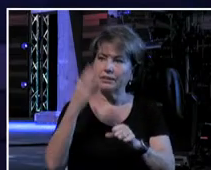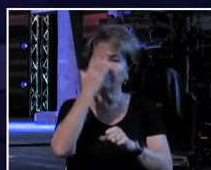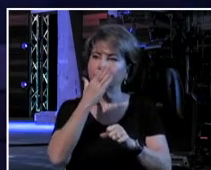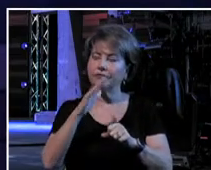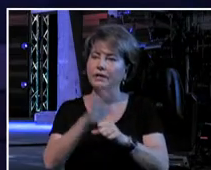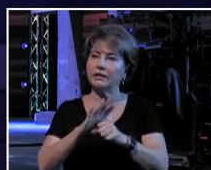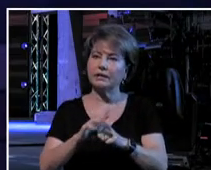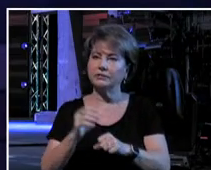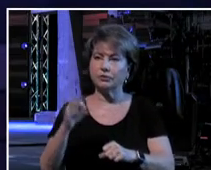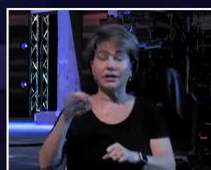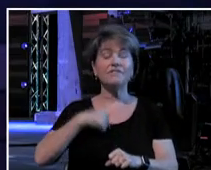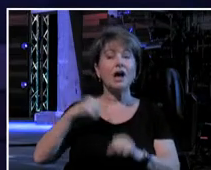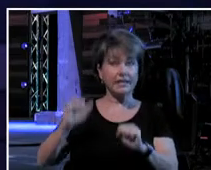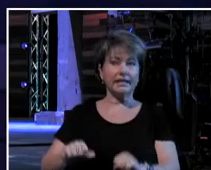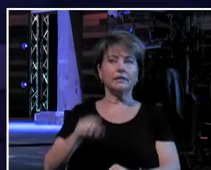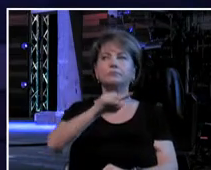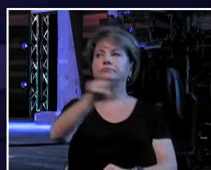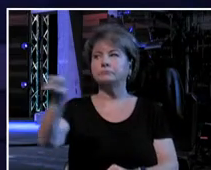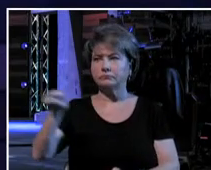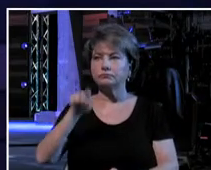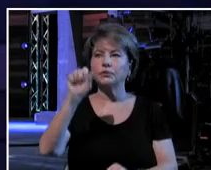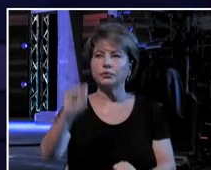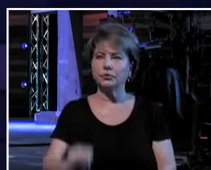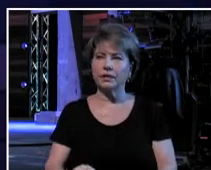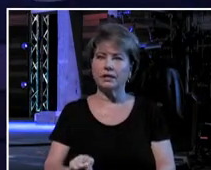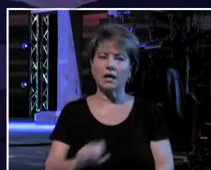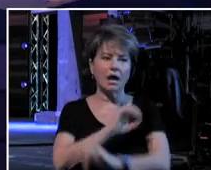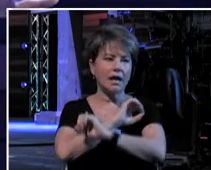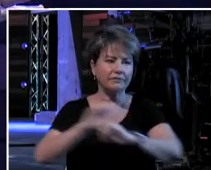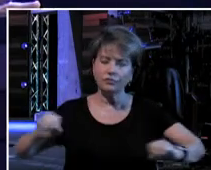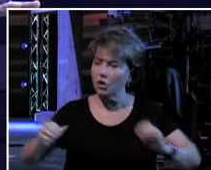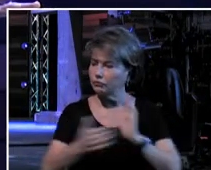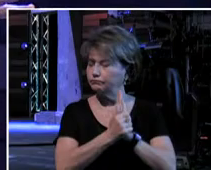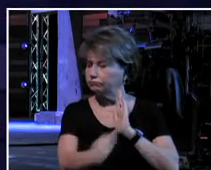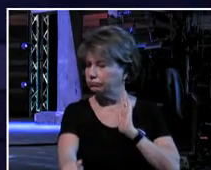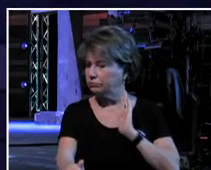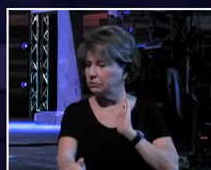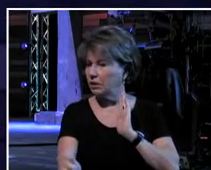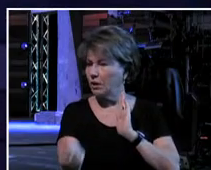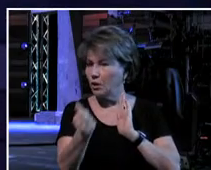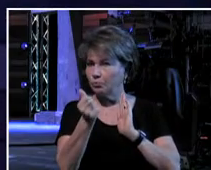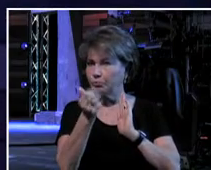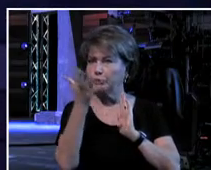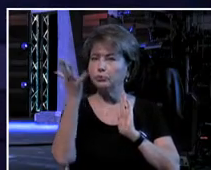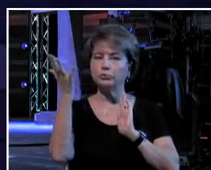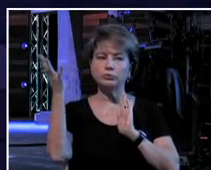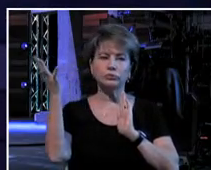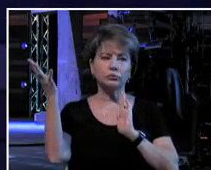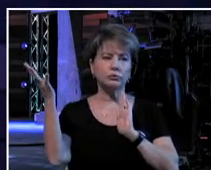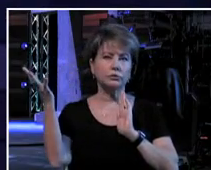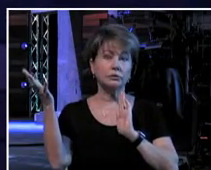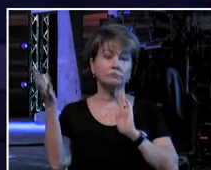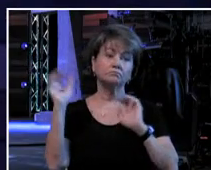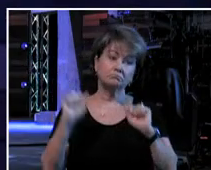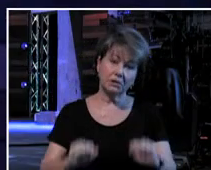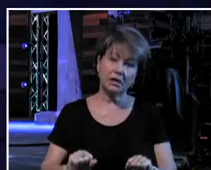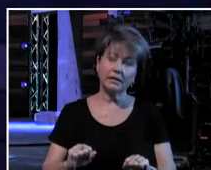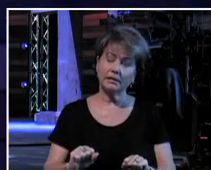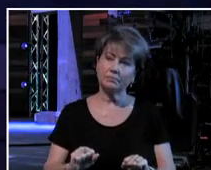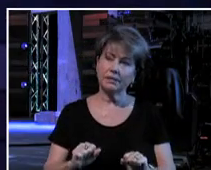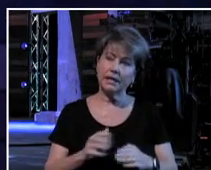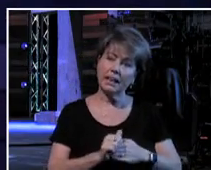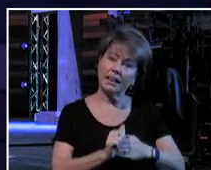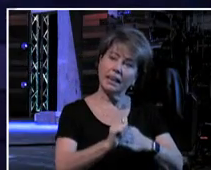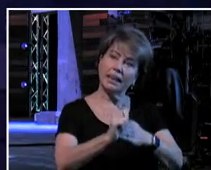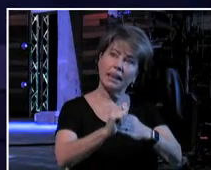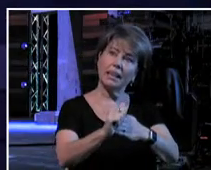do this, you can do it. Because I have no skills, zero. But I can be pointed and told